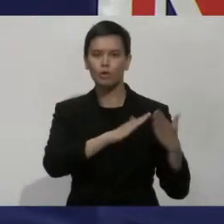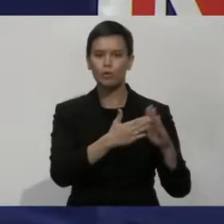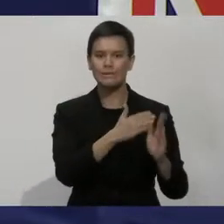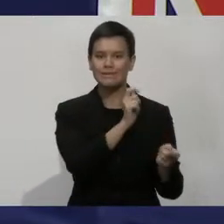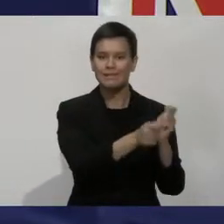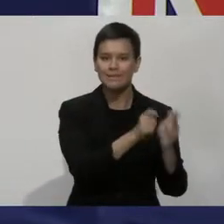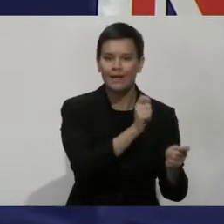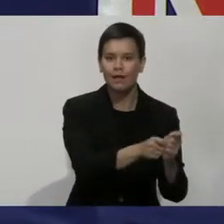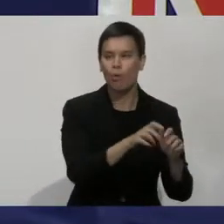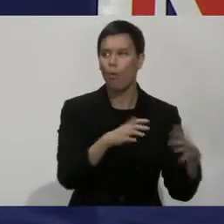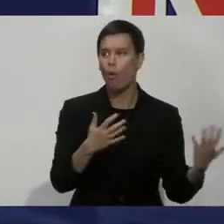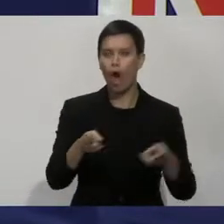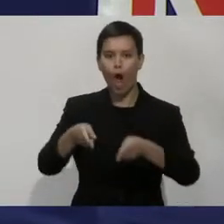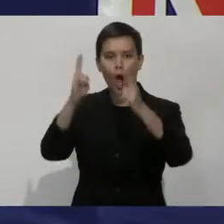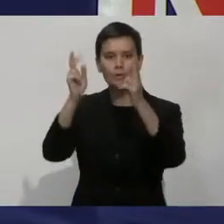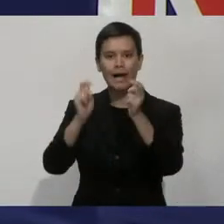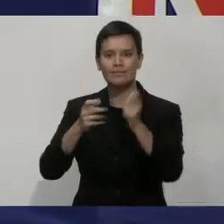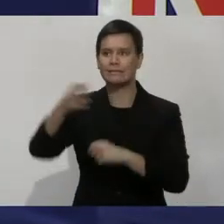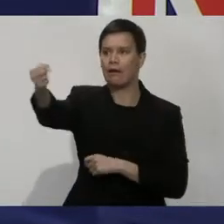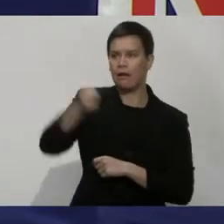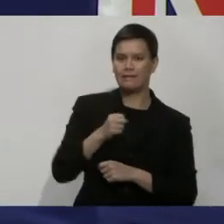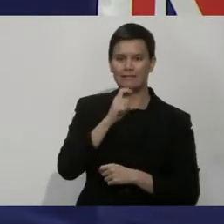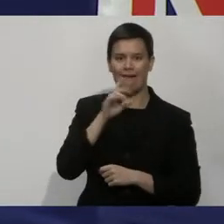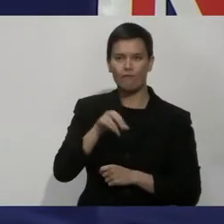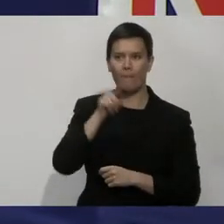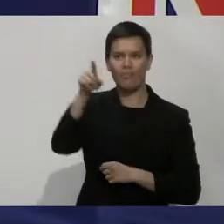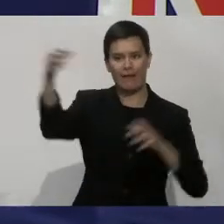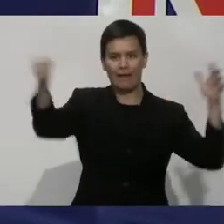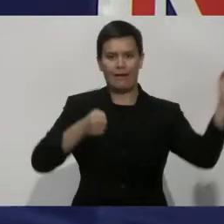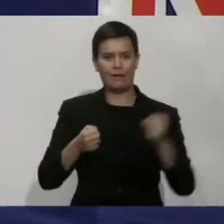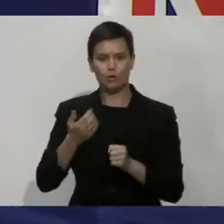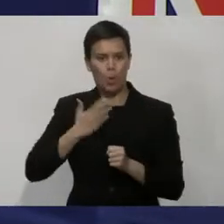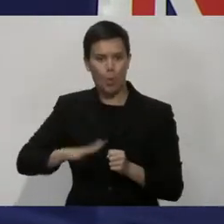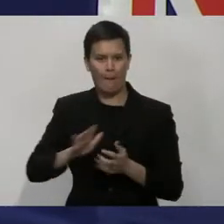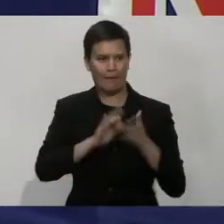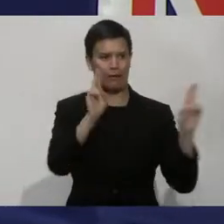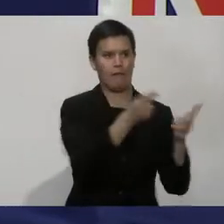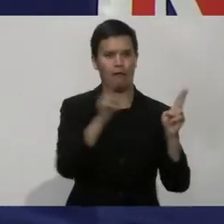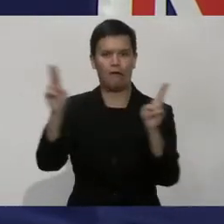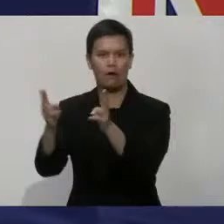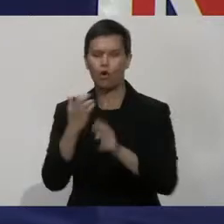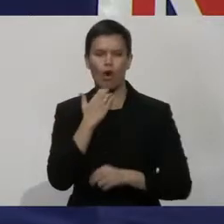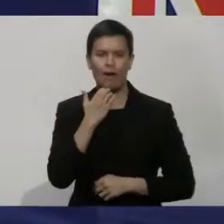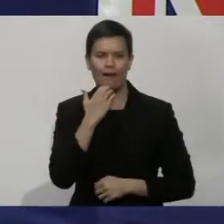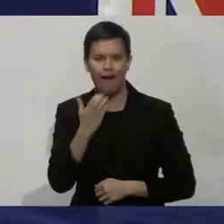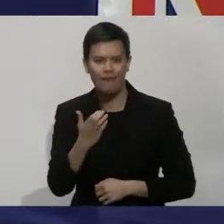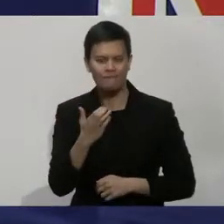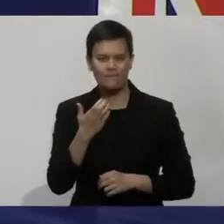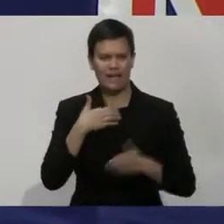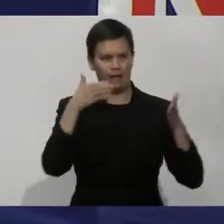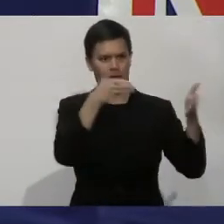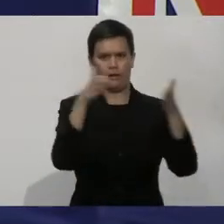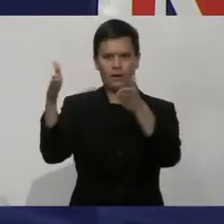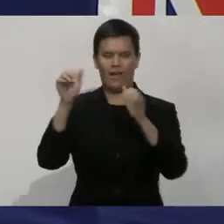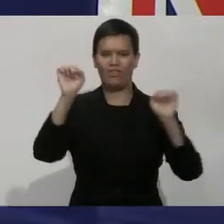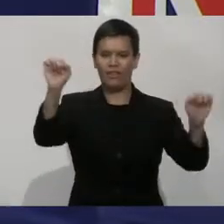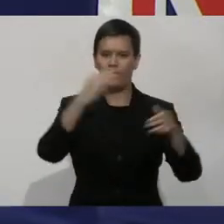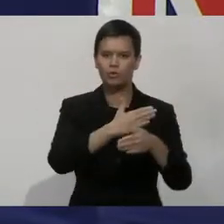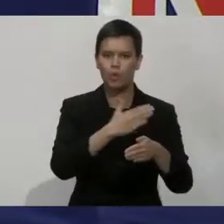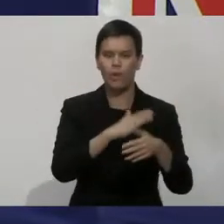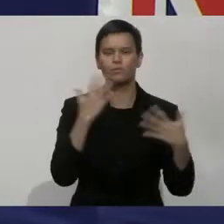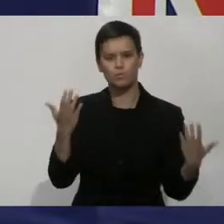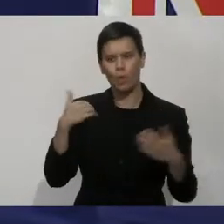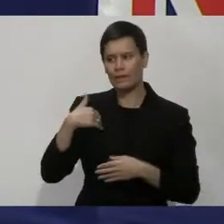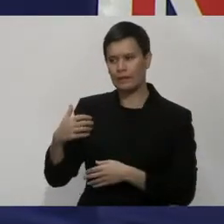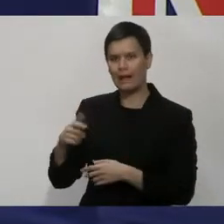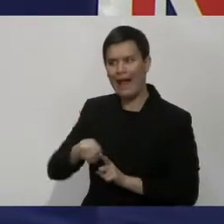12 testing of the guests in the MIF facilities. And so it required a lot of coordination because of the number of workforces